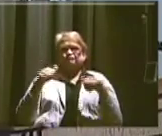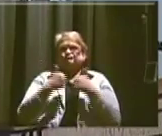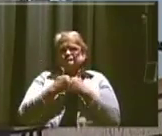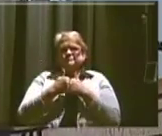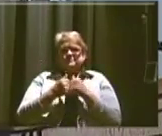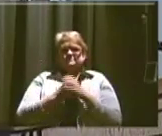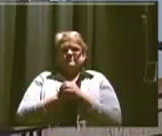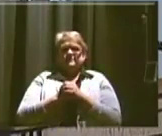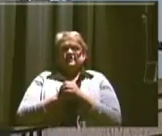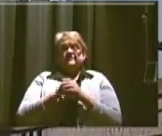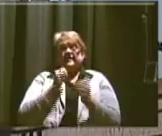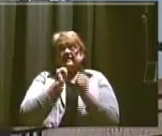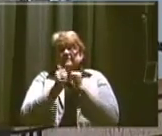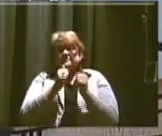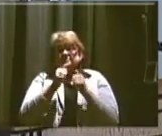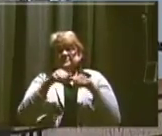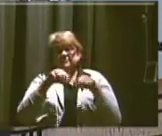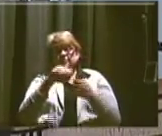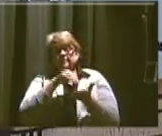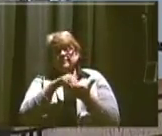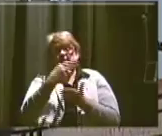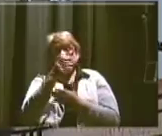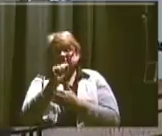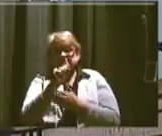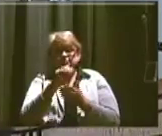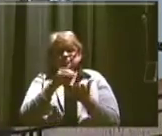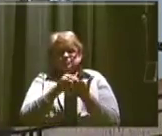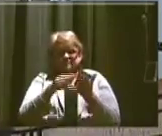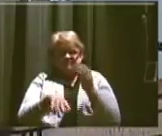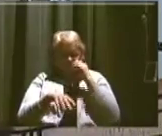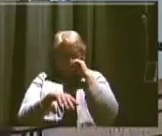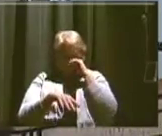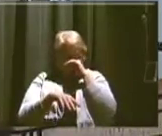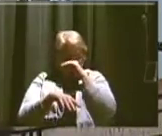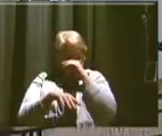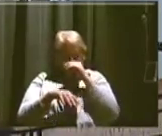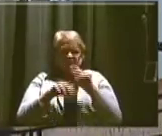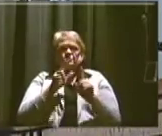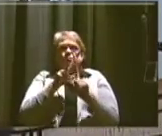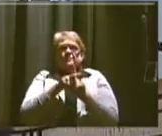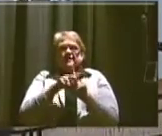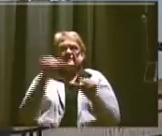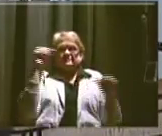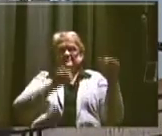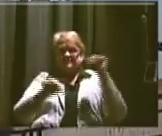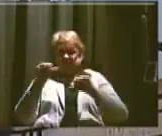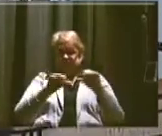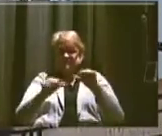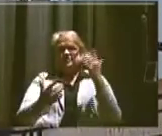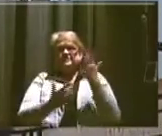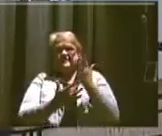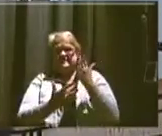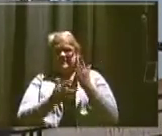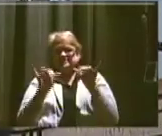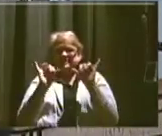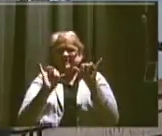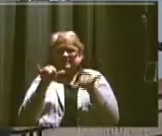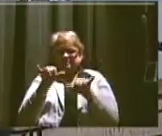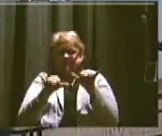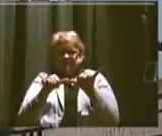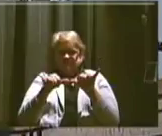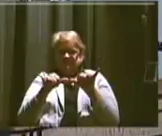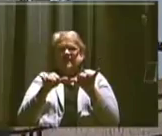for middle and high school students to apply their science, technology, engineering, and